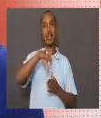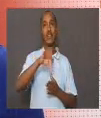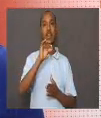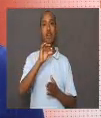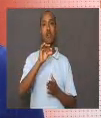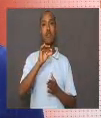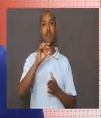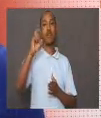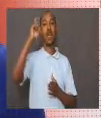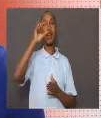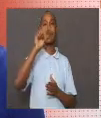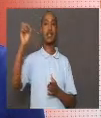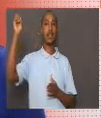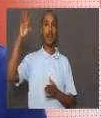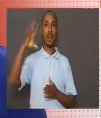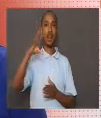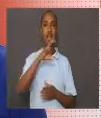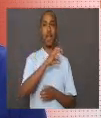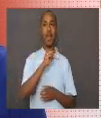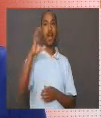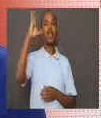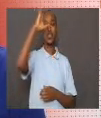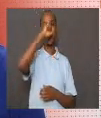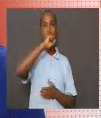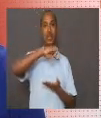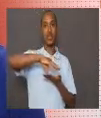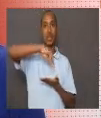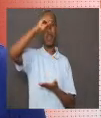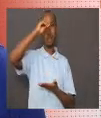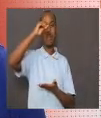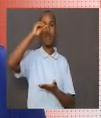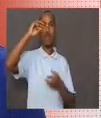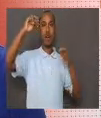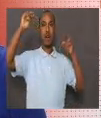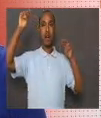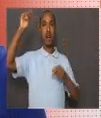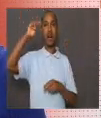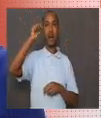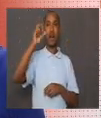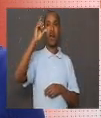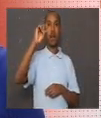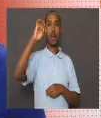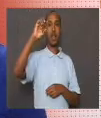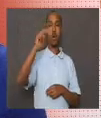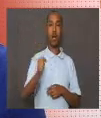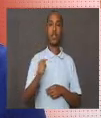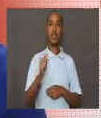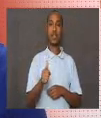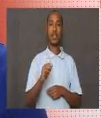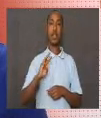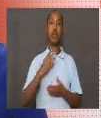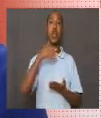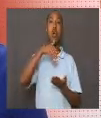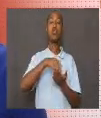the X-ray and the ensuing study of radioactivity. We